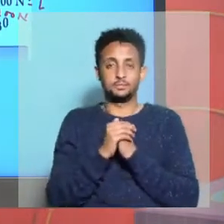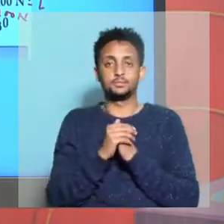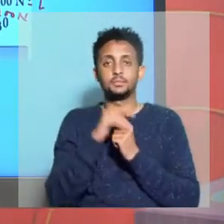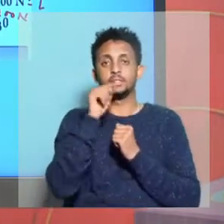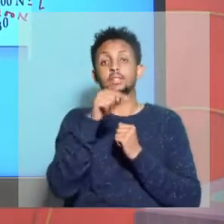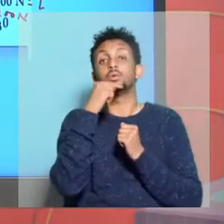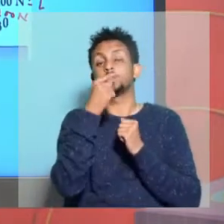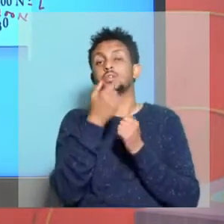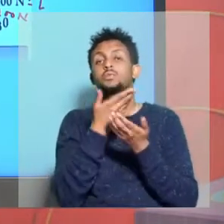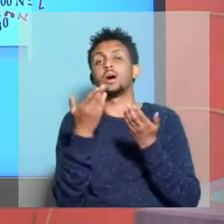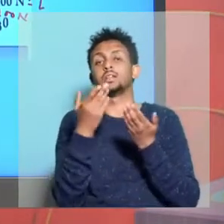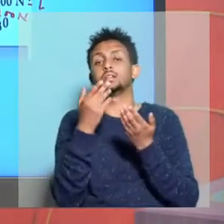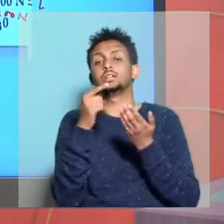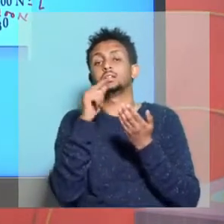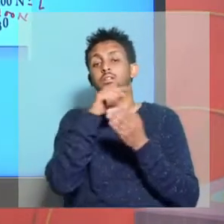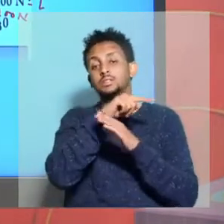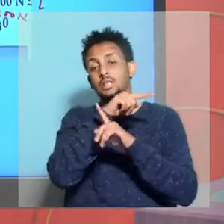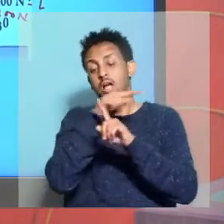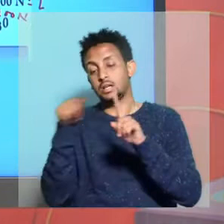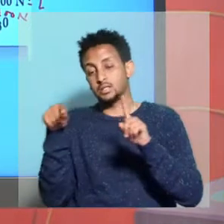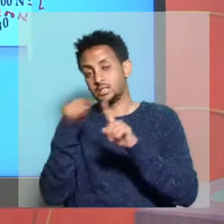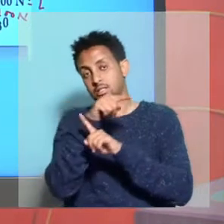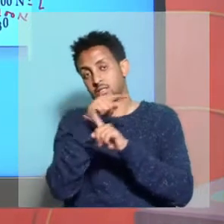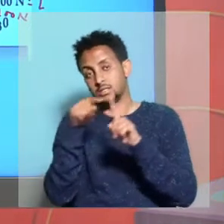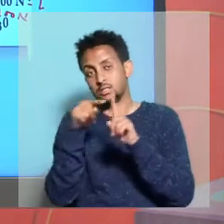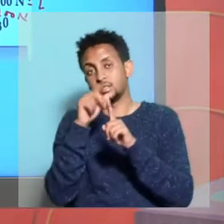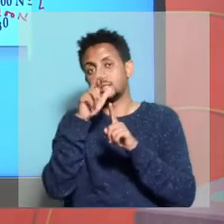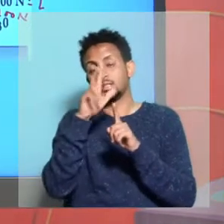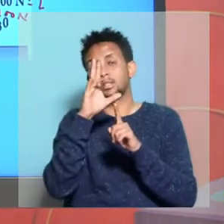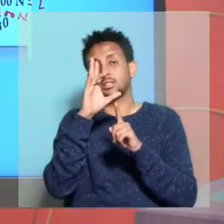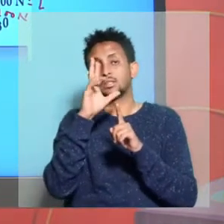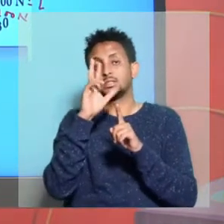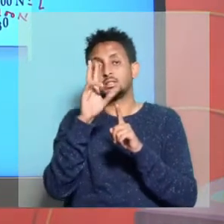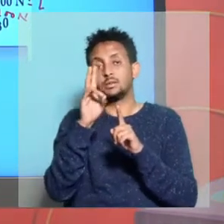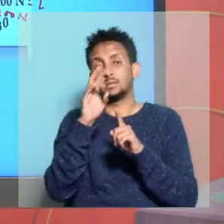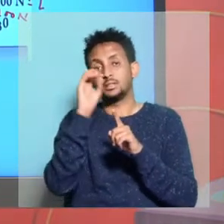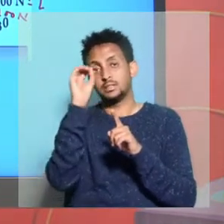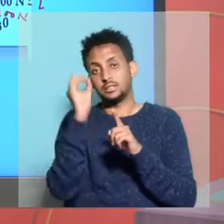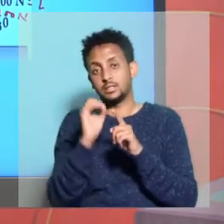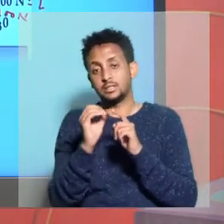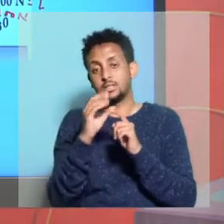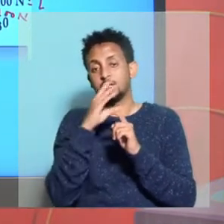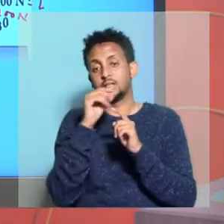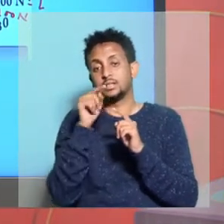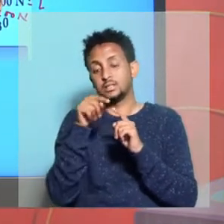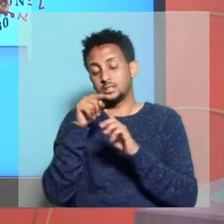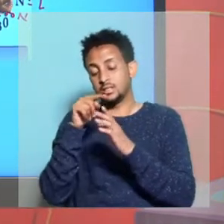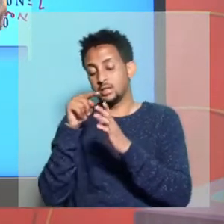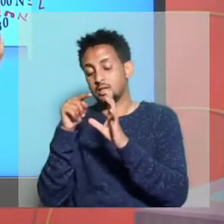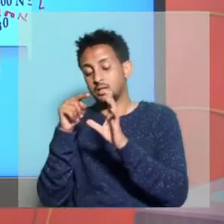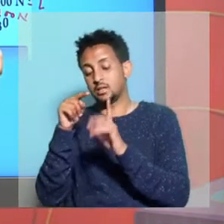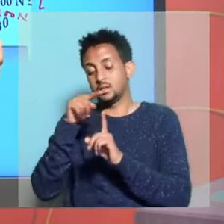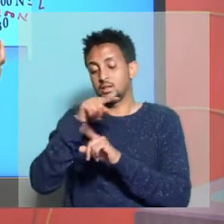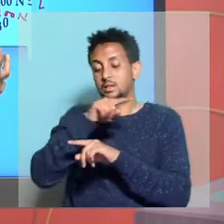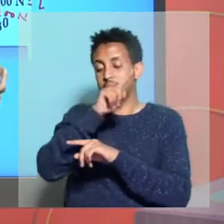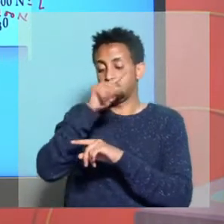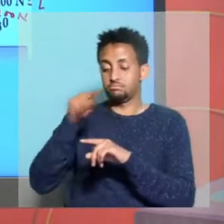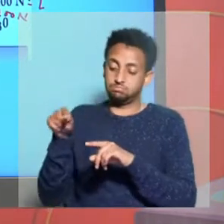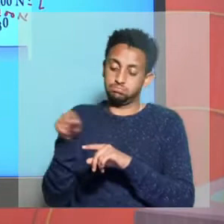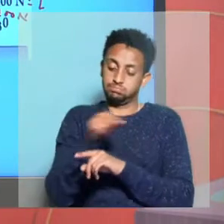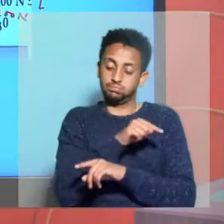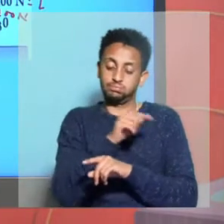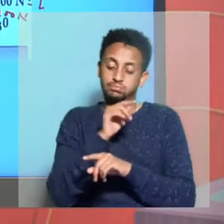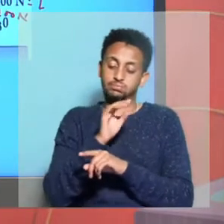Here it says this is acting 37 degree, and this angle